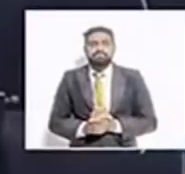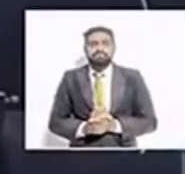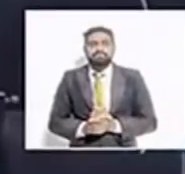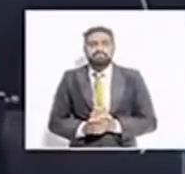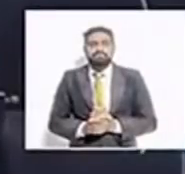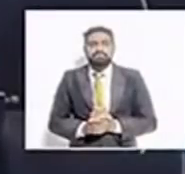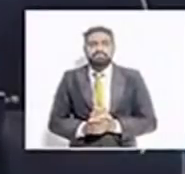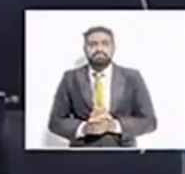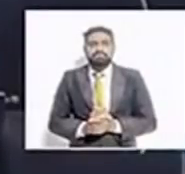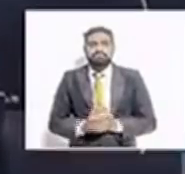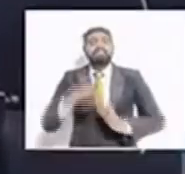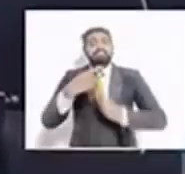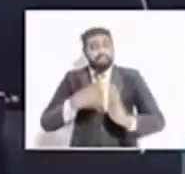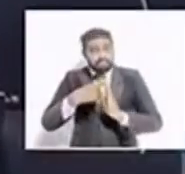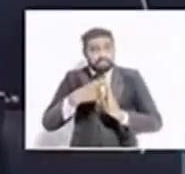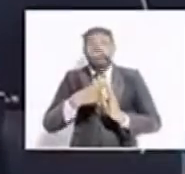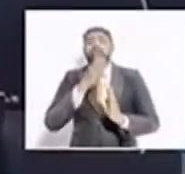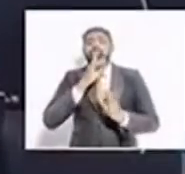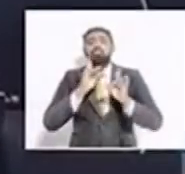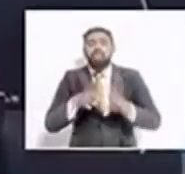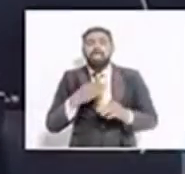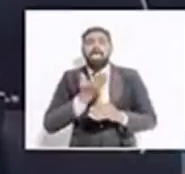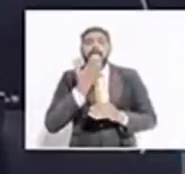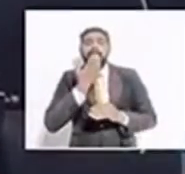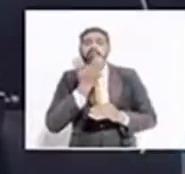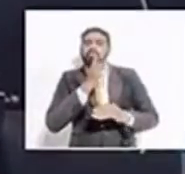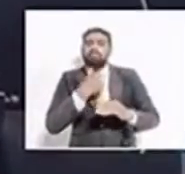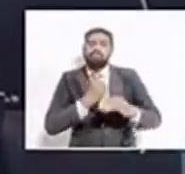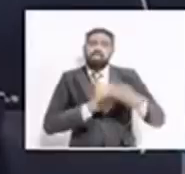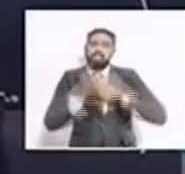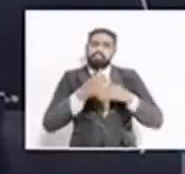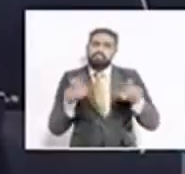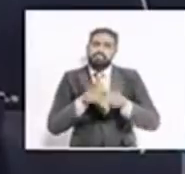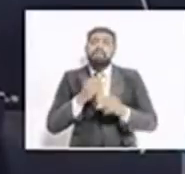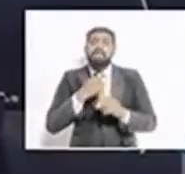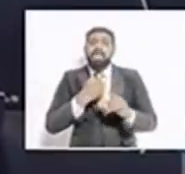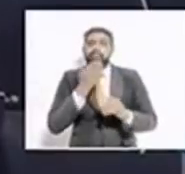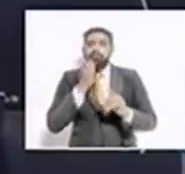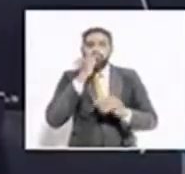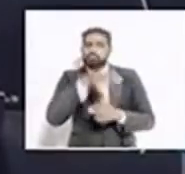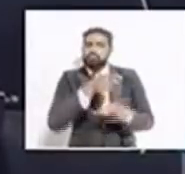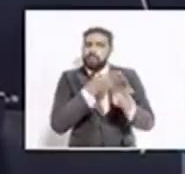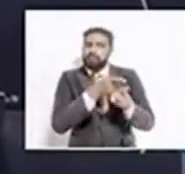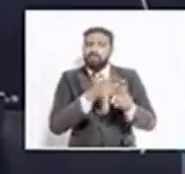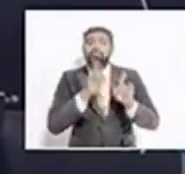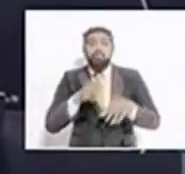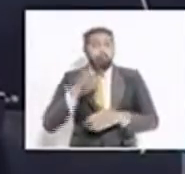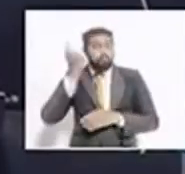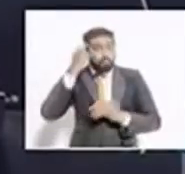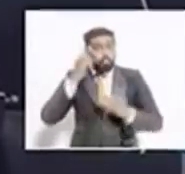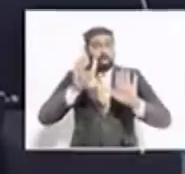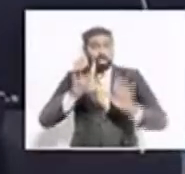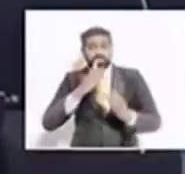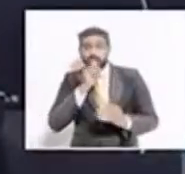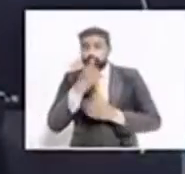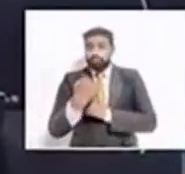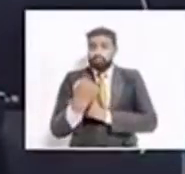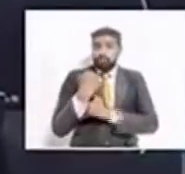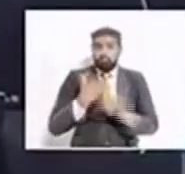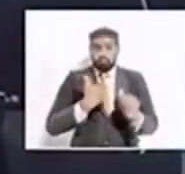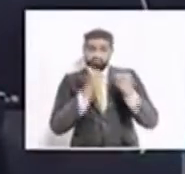said this is being done by an American. They said a person with 7 brains came into power, but now we can say that he has no brains.